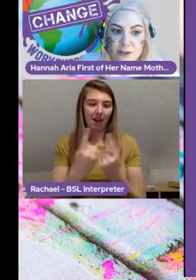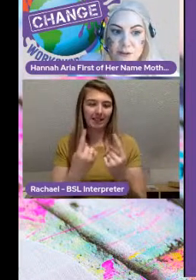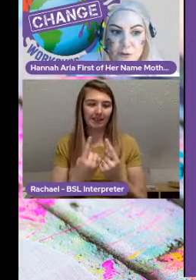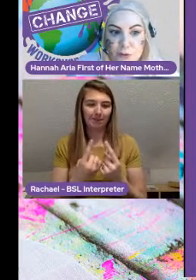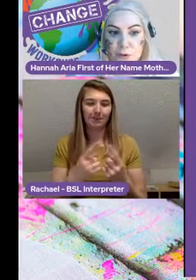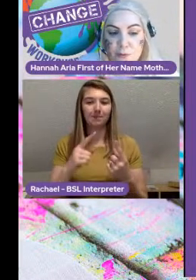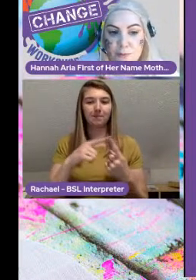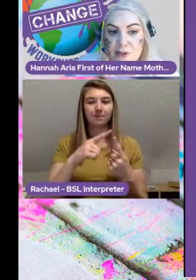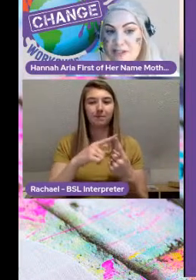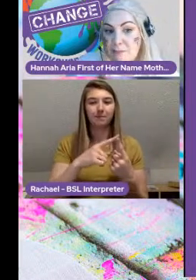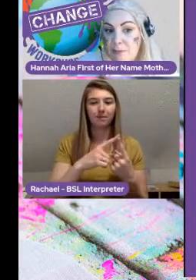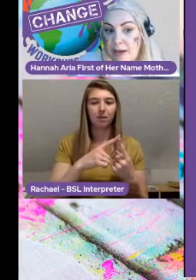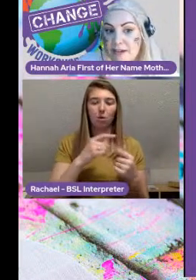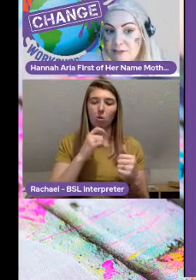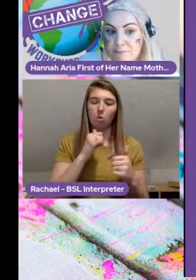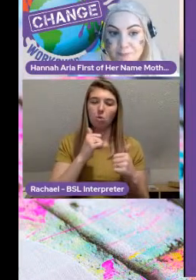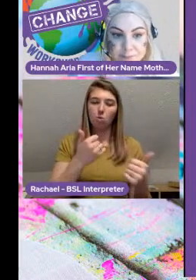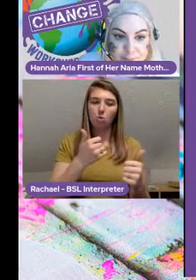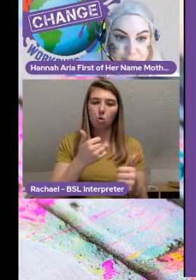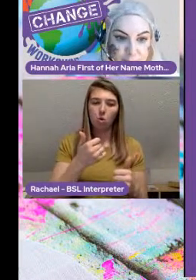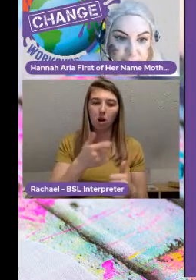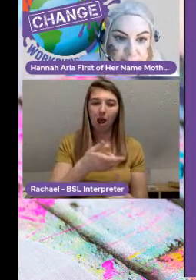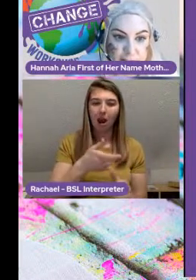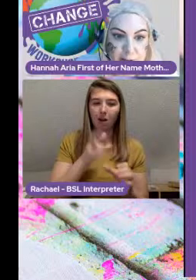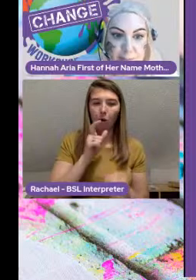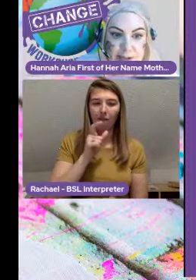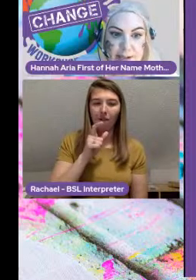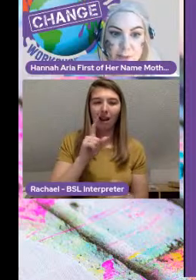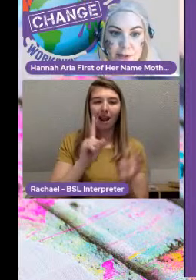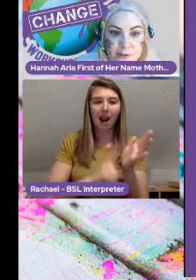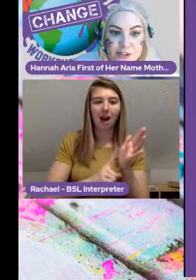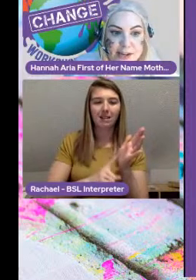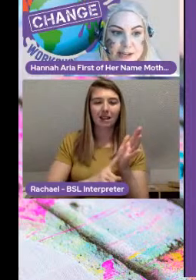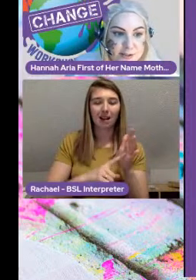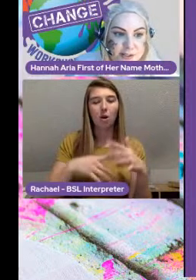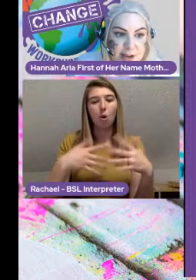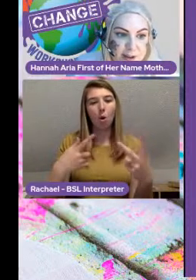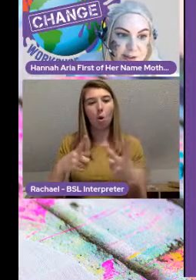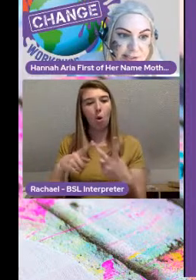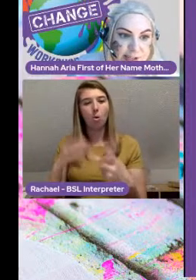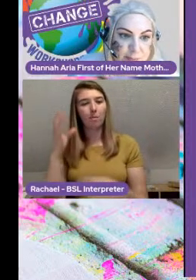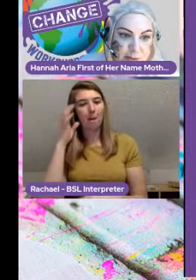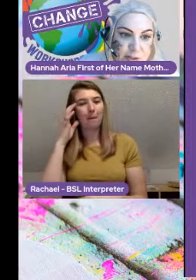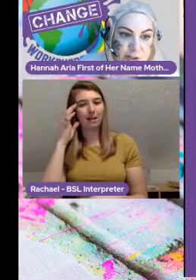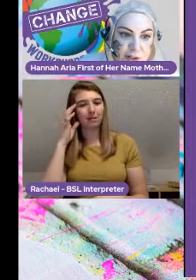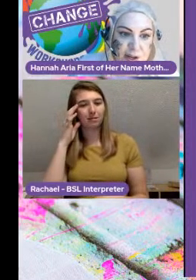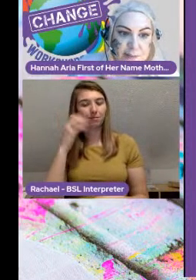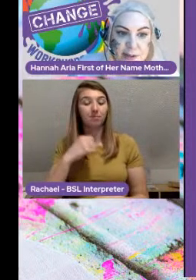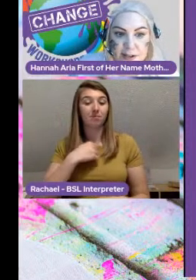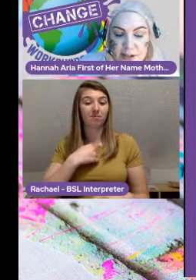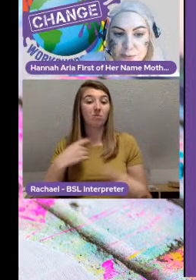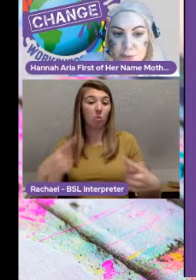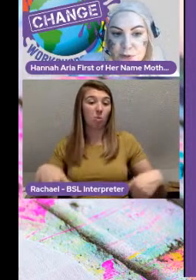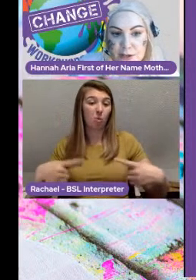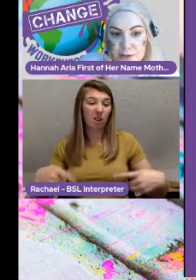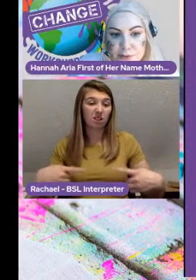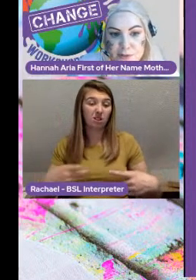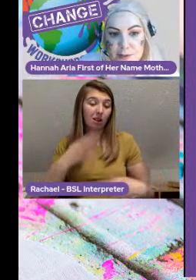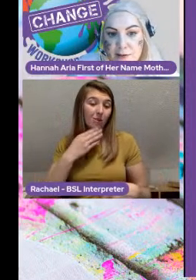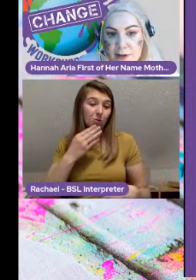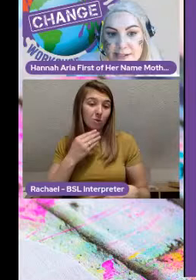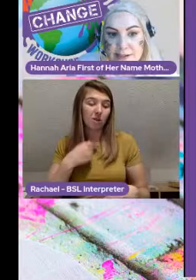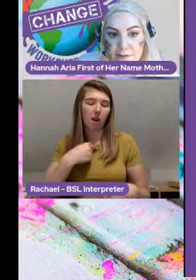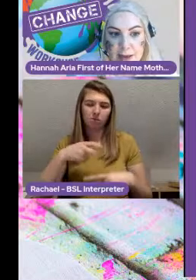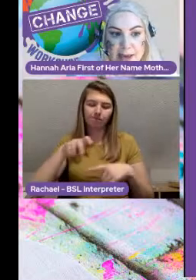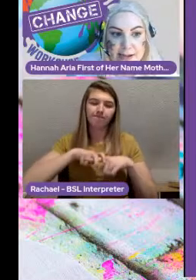latte or mostly my bed. Being a wheelchair user, I sit most of the time as walking